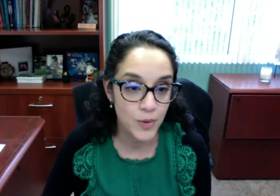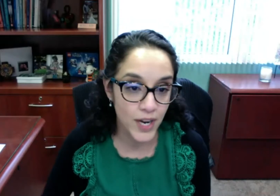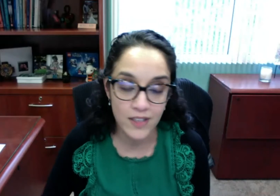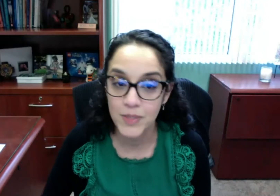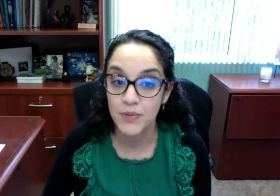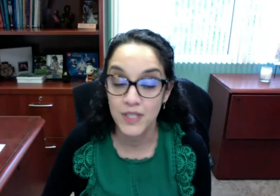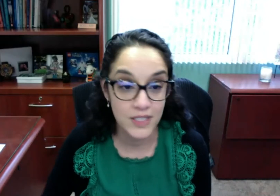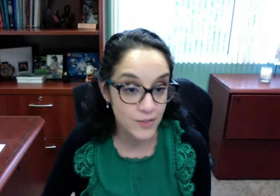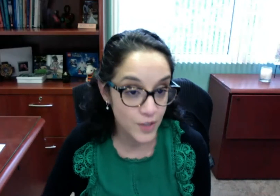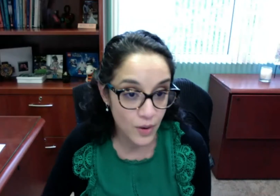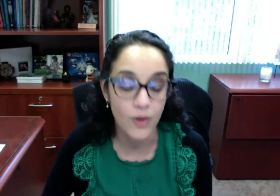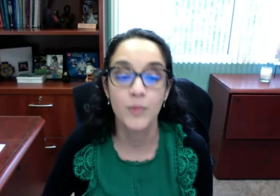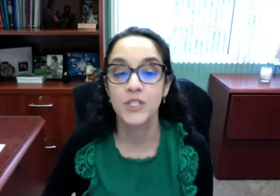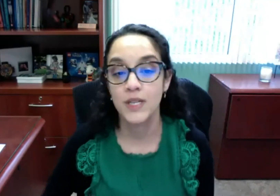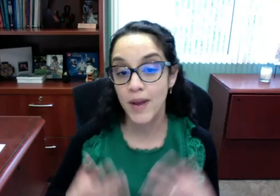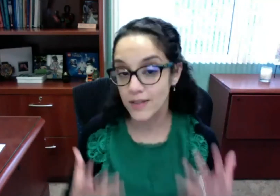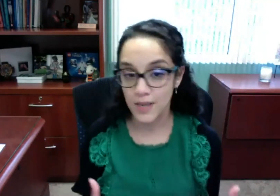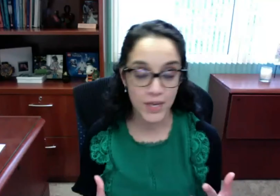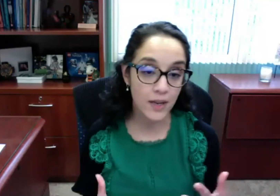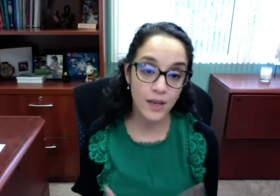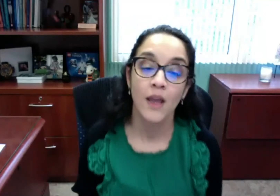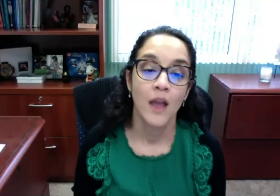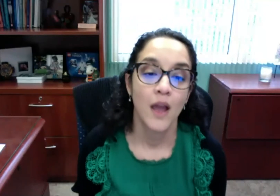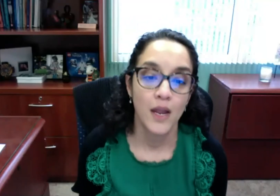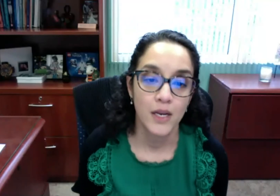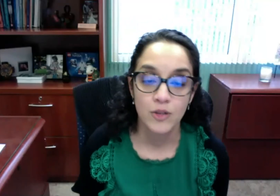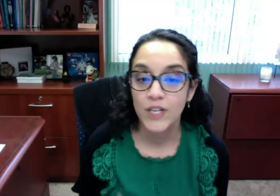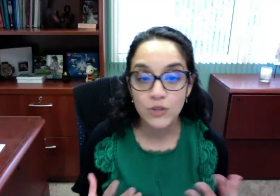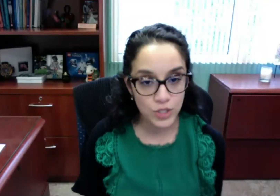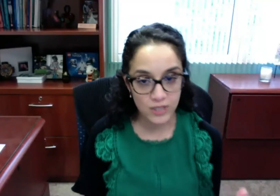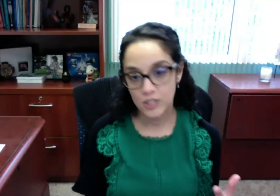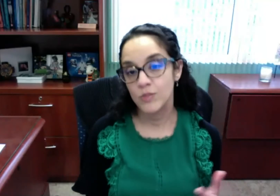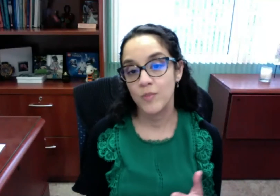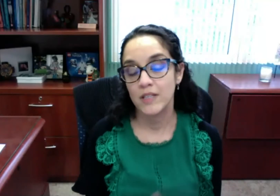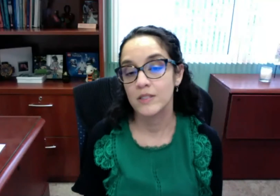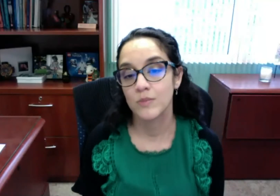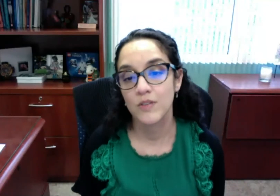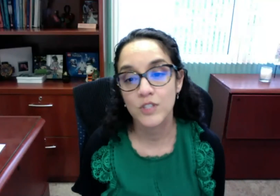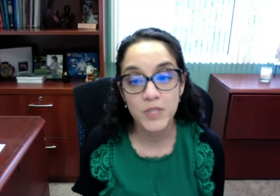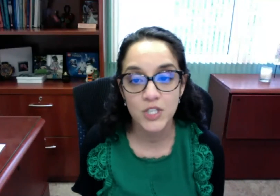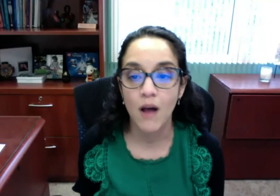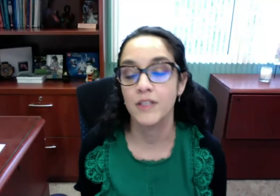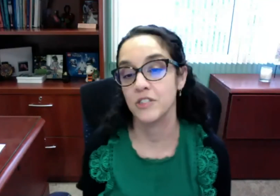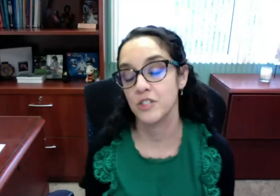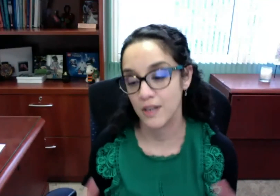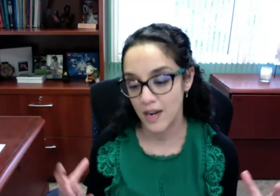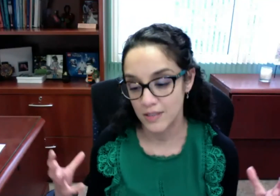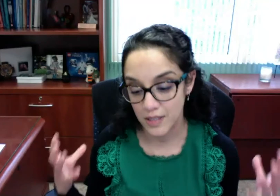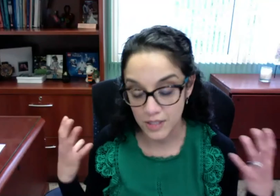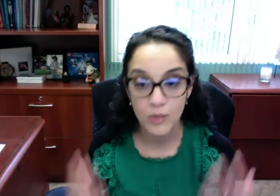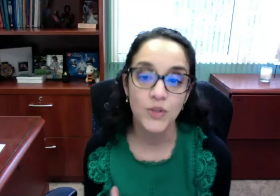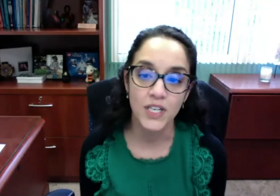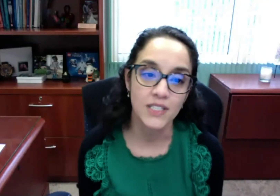This break has been really difficult between the pandemic and the racial justice movements. We've just been challenged and